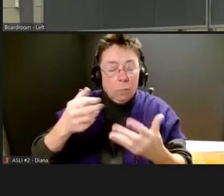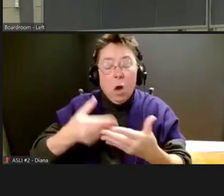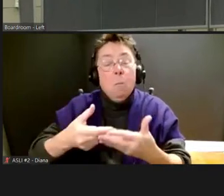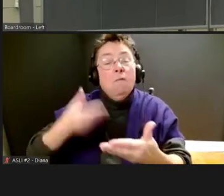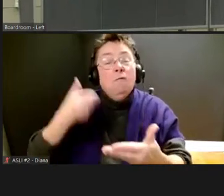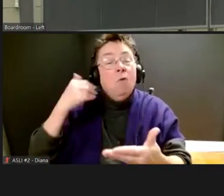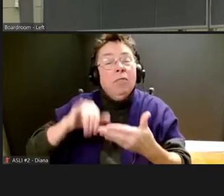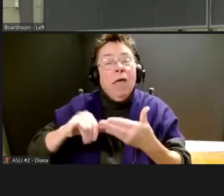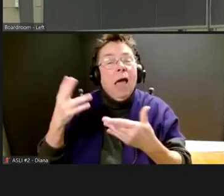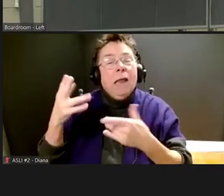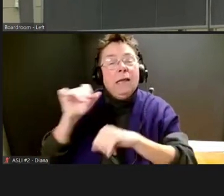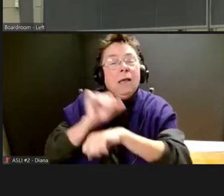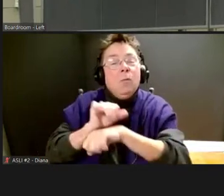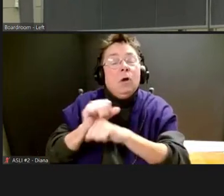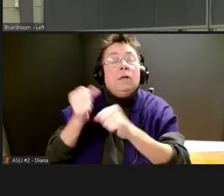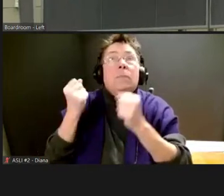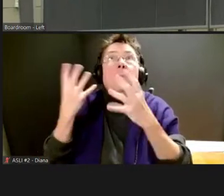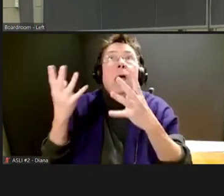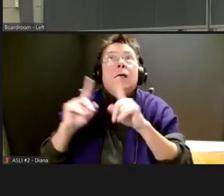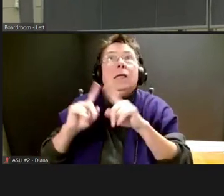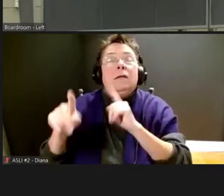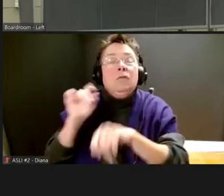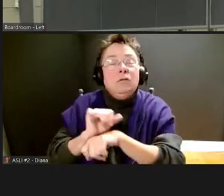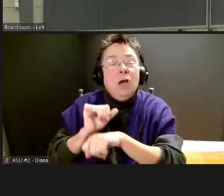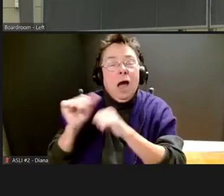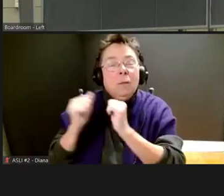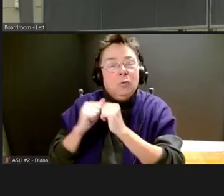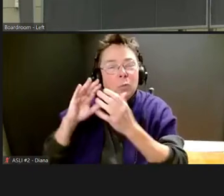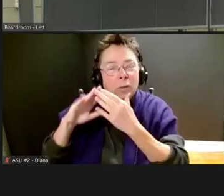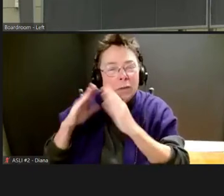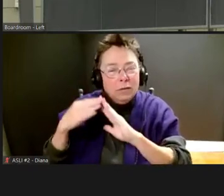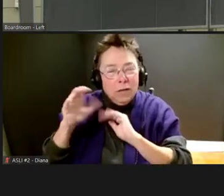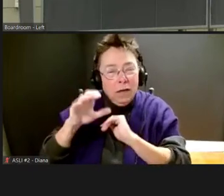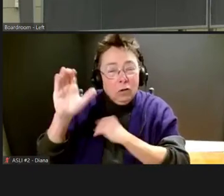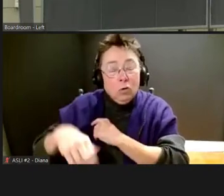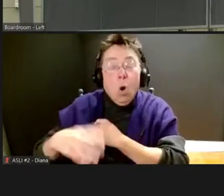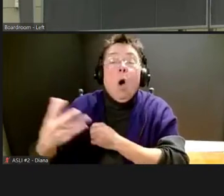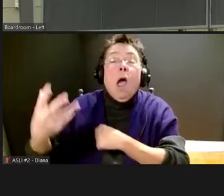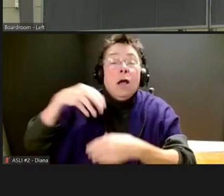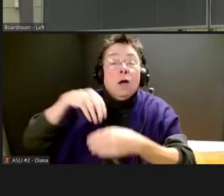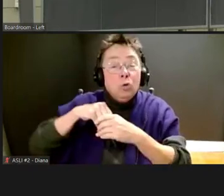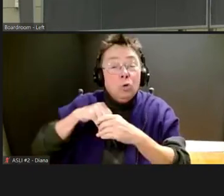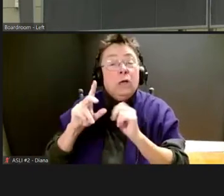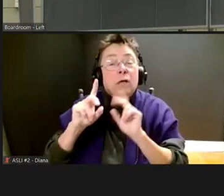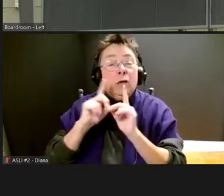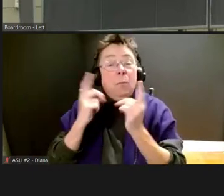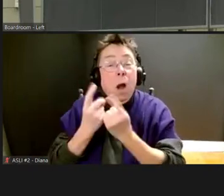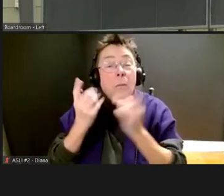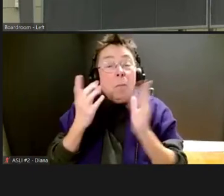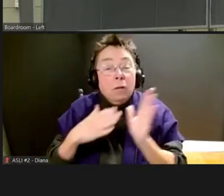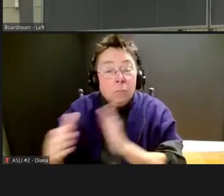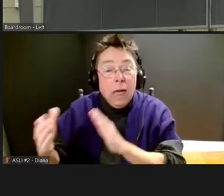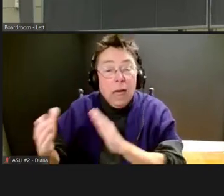Longini worked in many roles with the City of Chicago, including the Department of Planning, the Department of